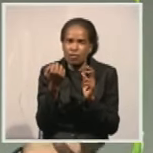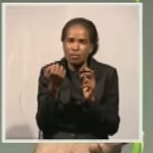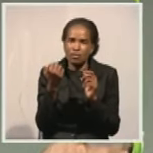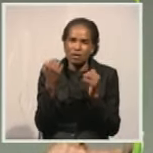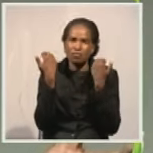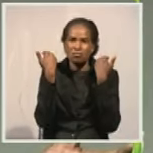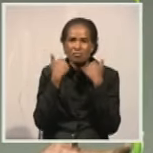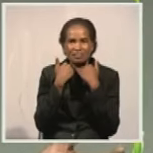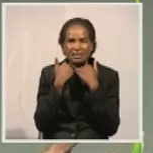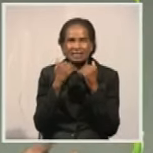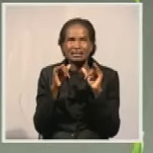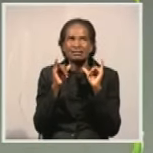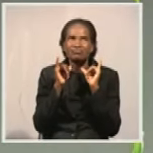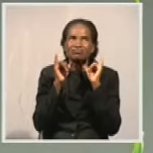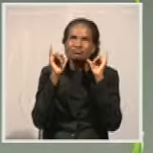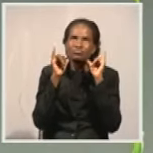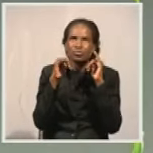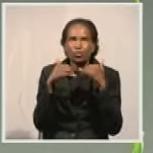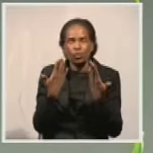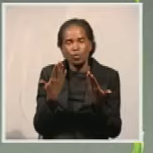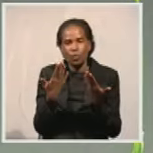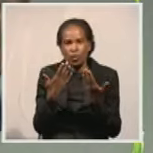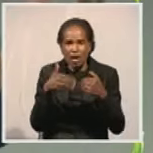do we go? So I remember